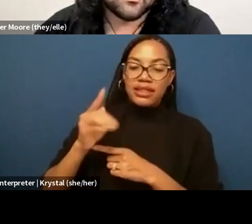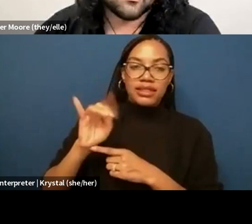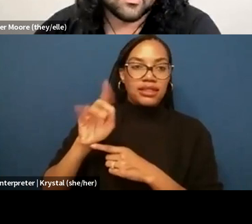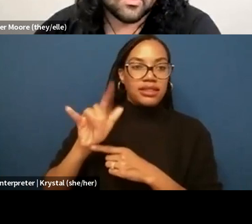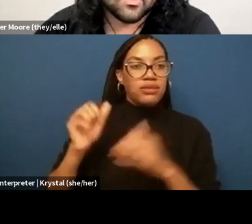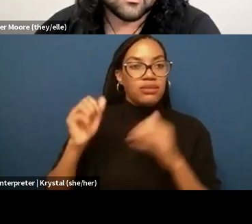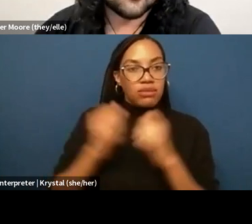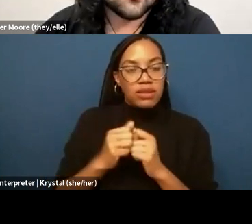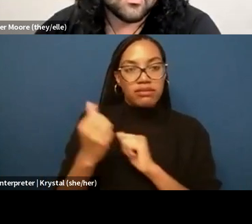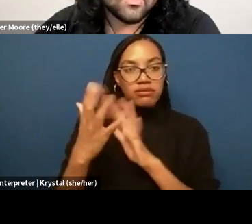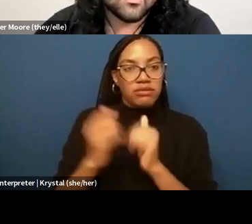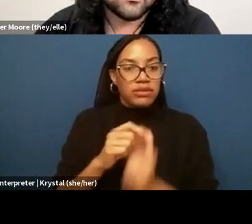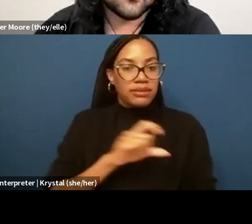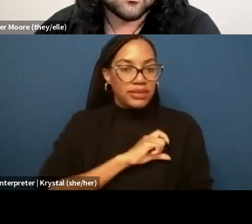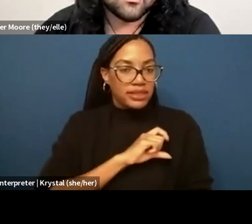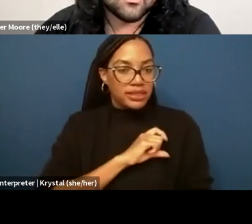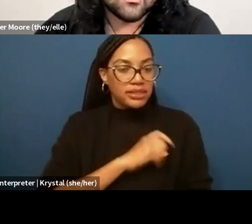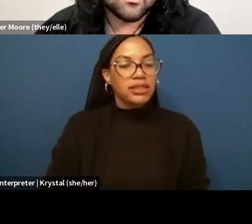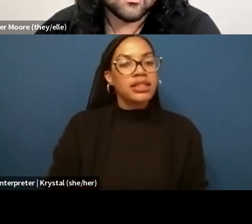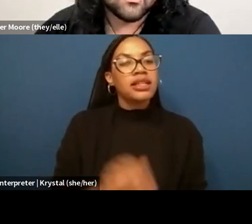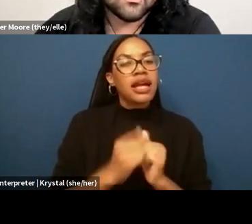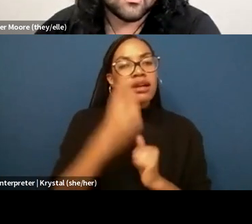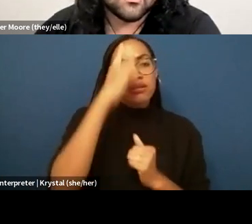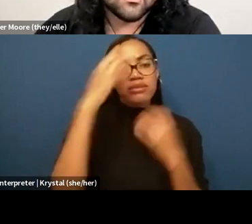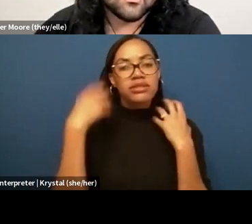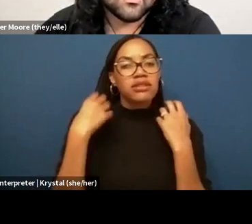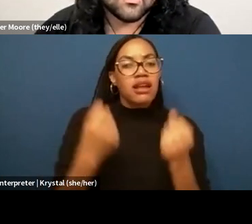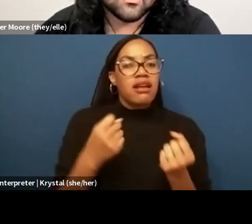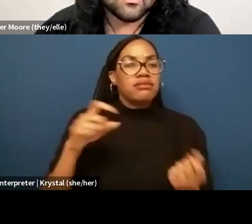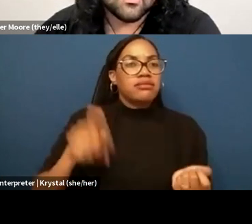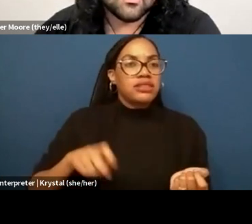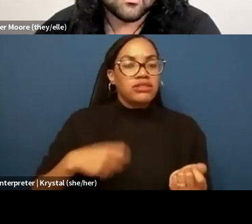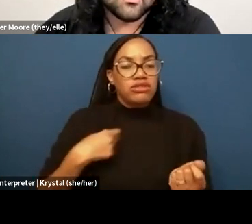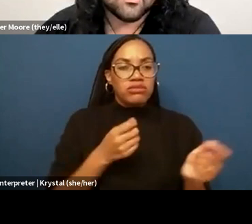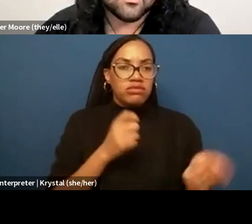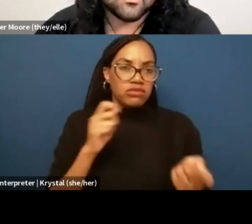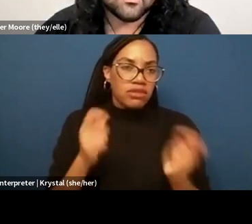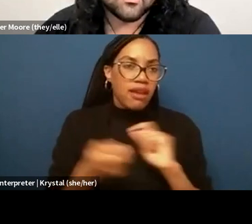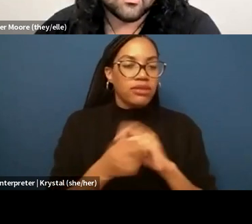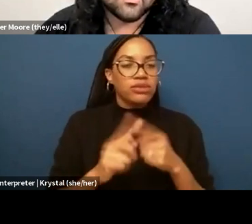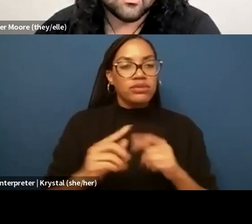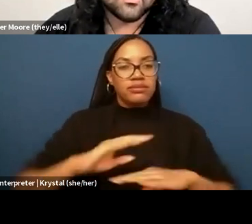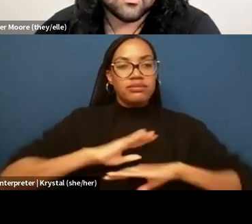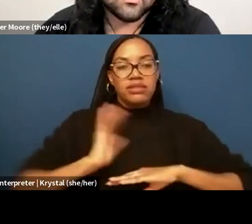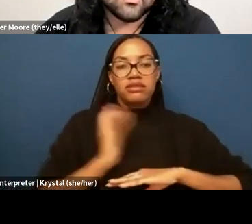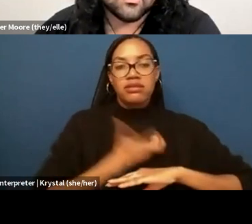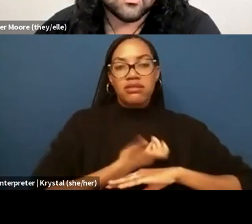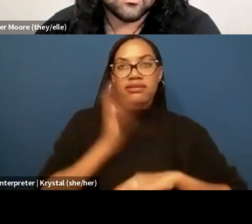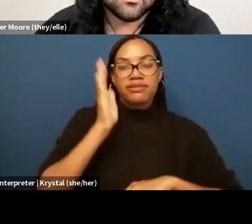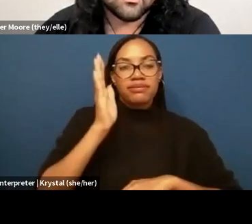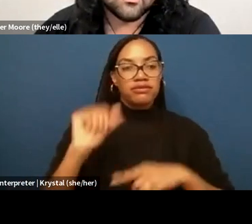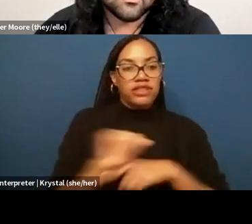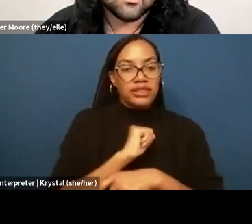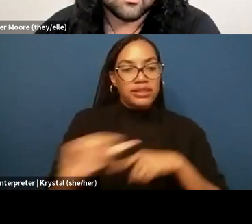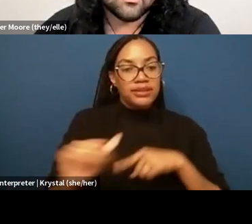center a liberatory praxis. There are a couple of things that happen in there that are really important that I want to name. So the first thing is, whenever doing